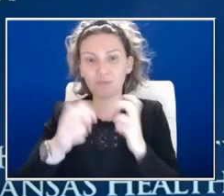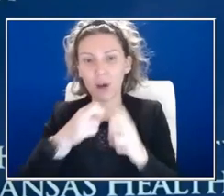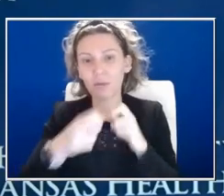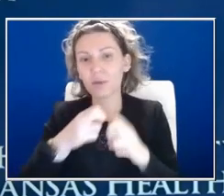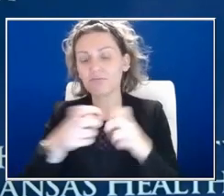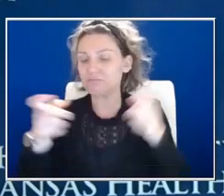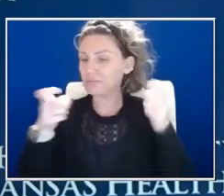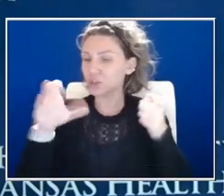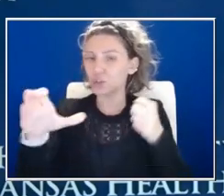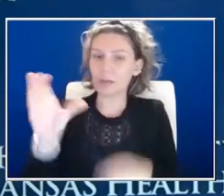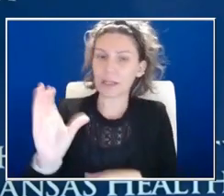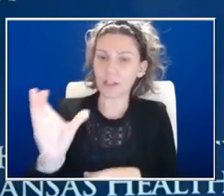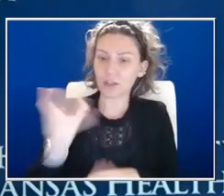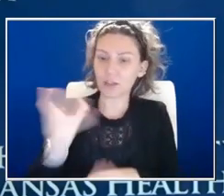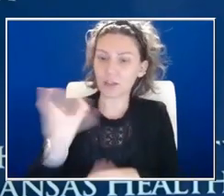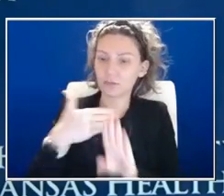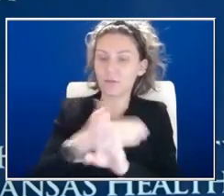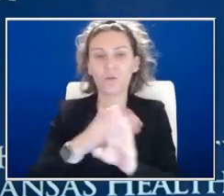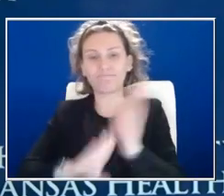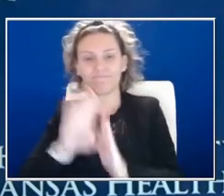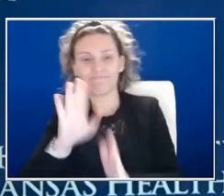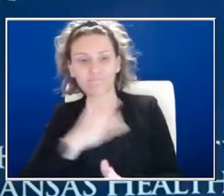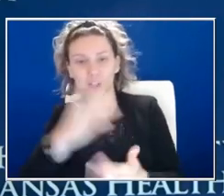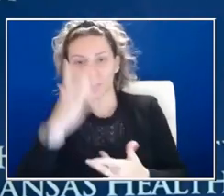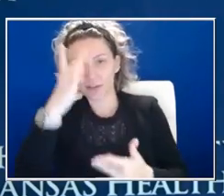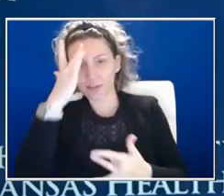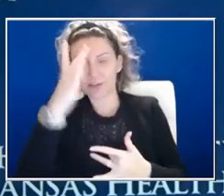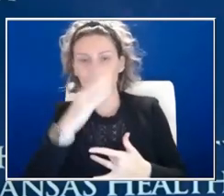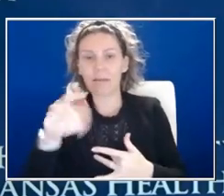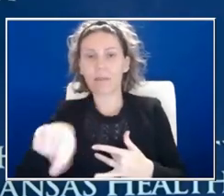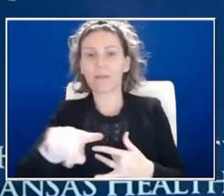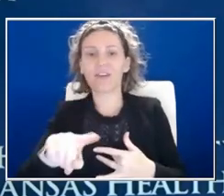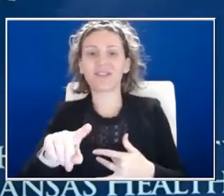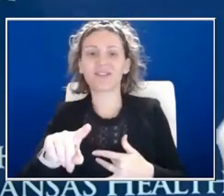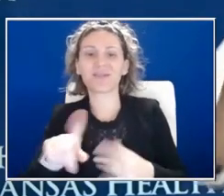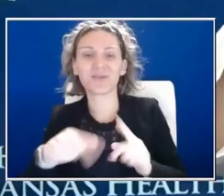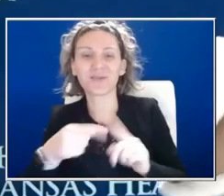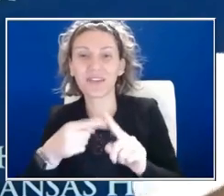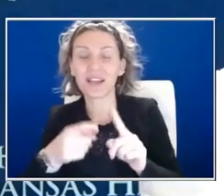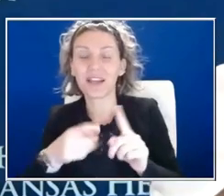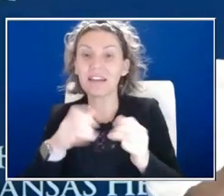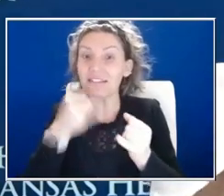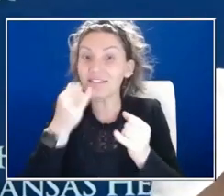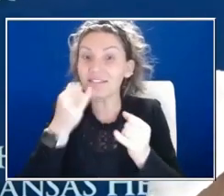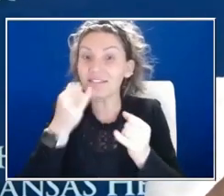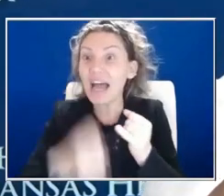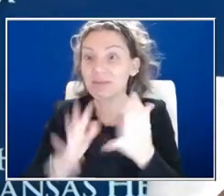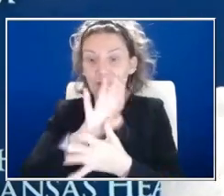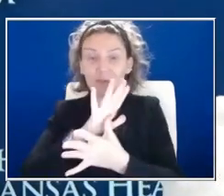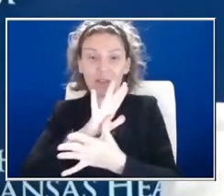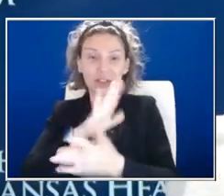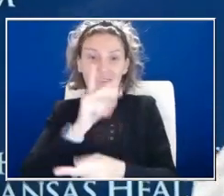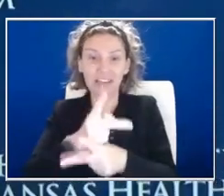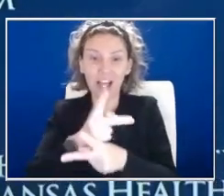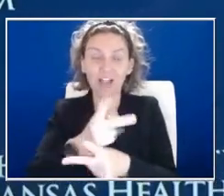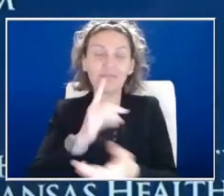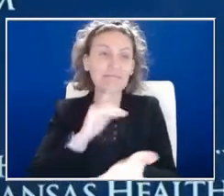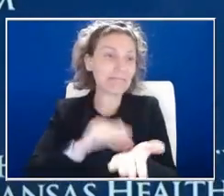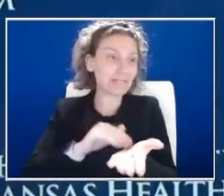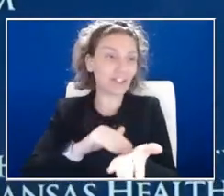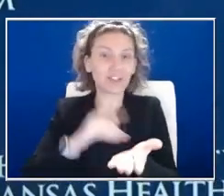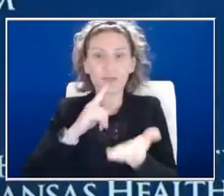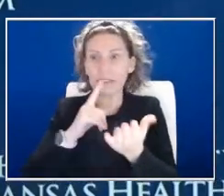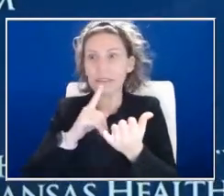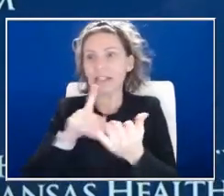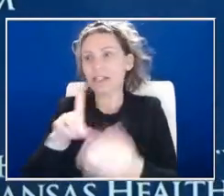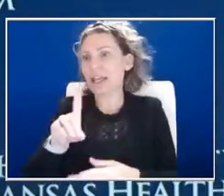heart disease, those sorts of things. And I think another thing is when you then finally go to primary care doctor, sometimes you get a list like this. We give you a to-do list of all these different